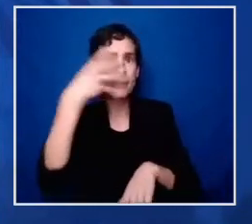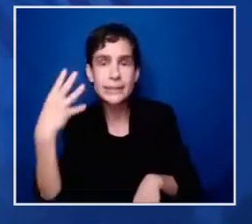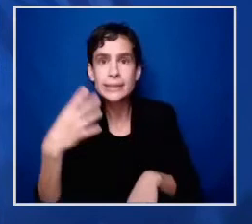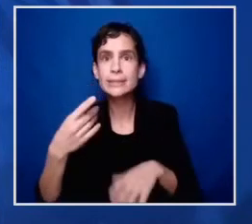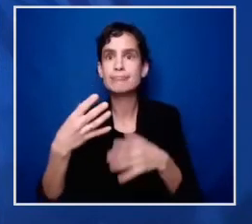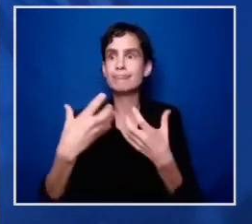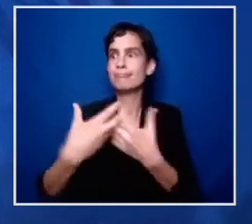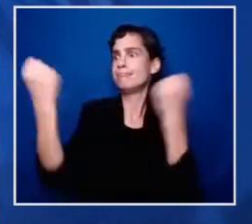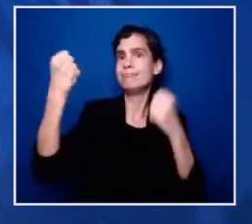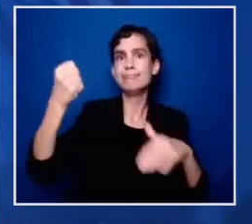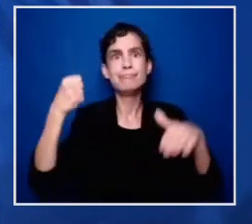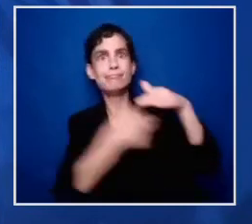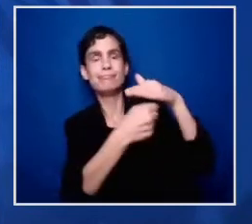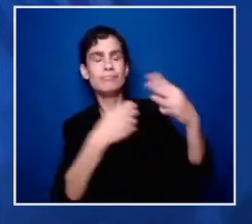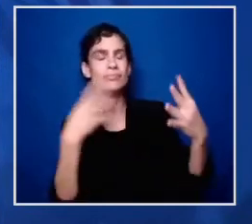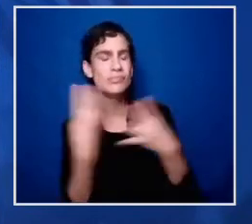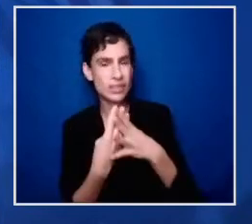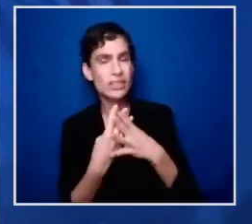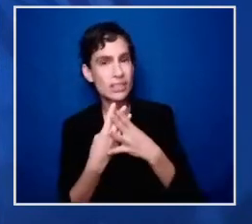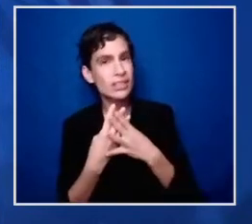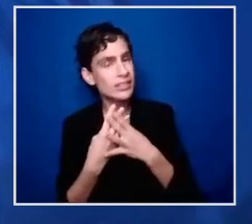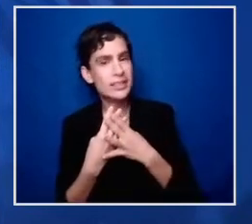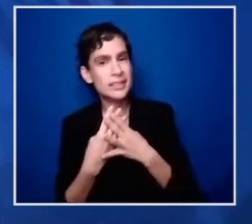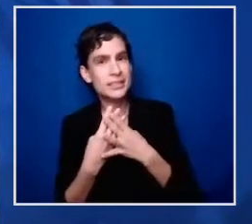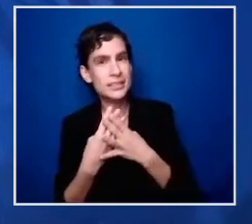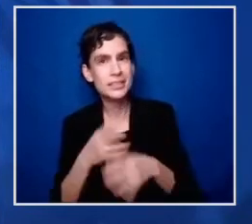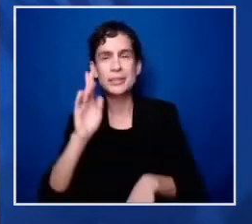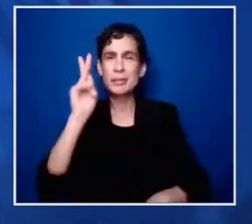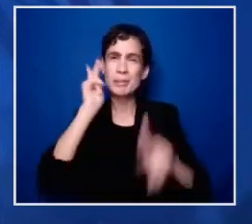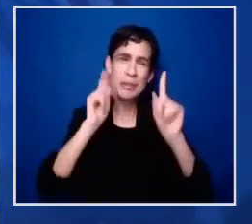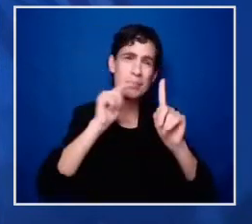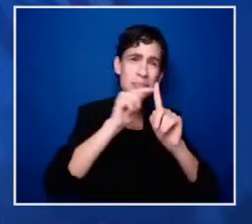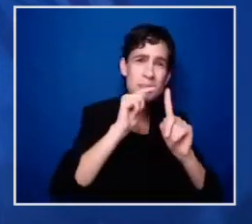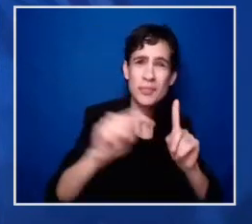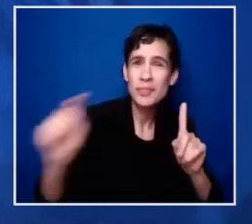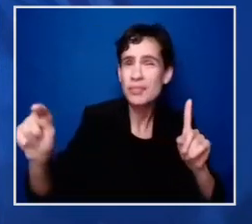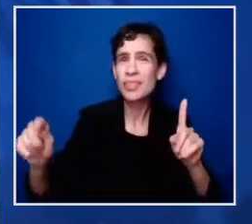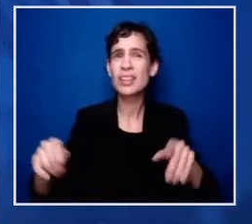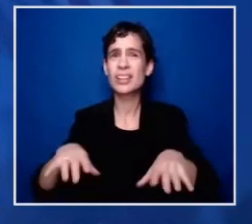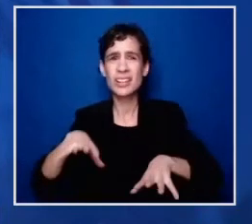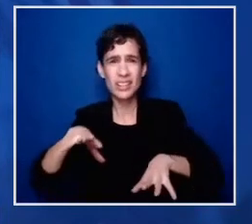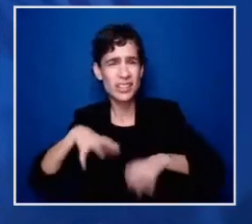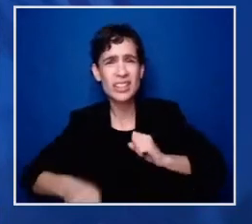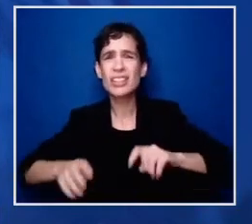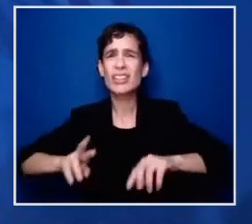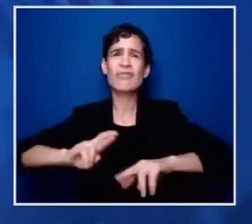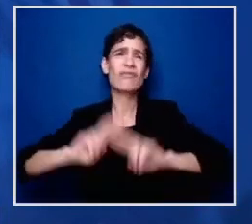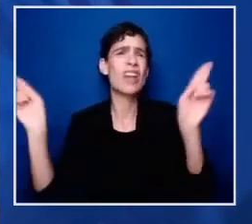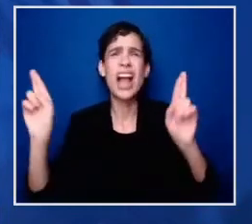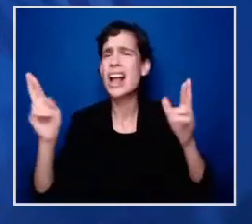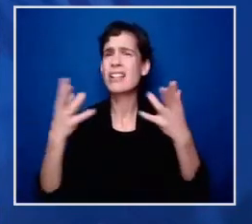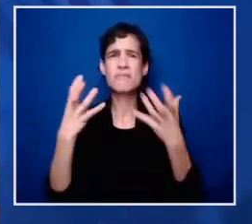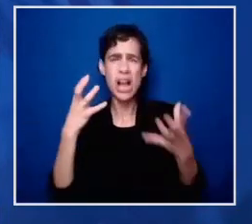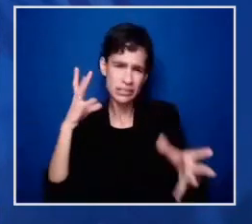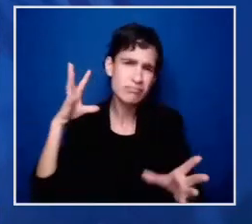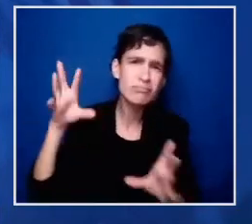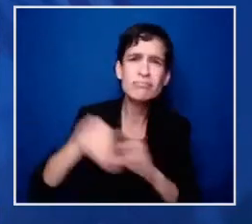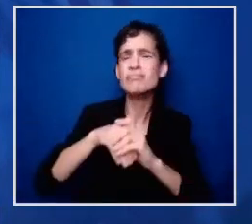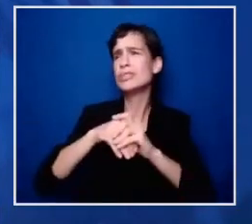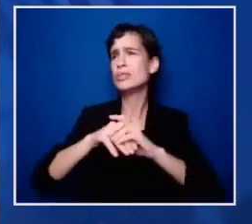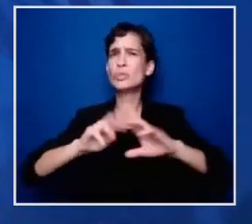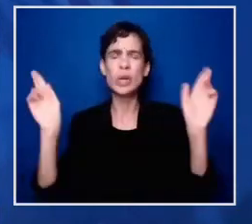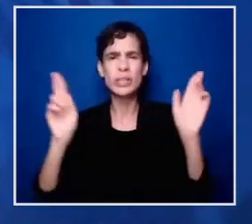community that are disponible y dispuesto, ready and willing to serve. So let's respond to the